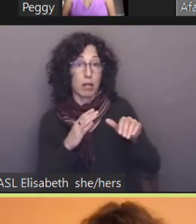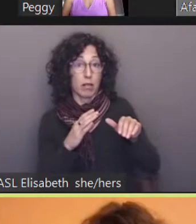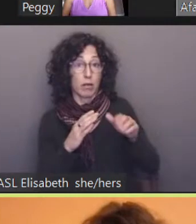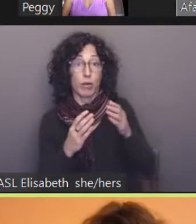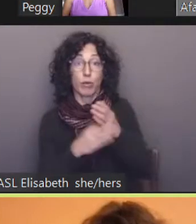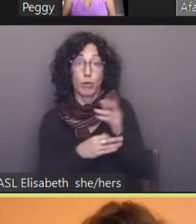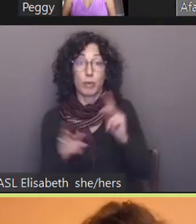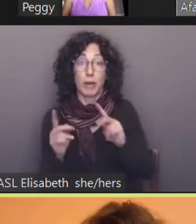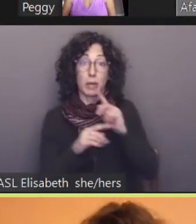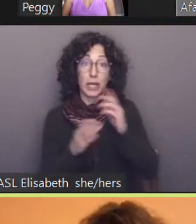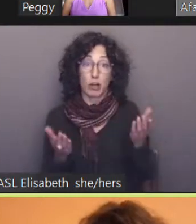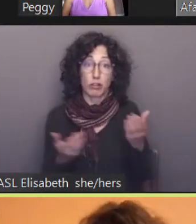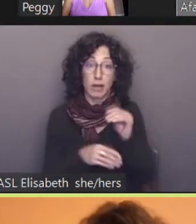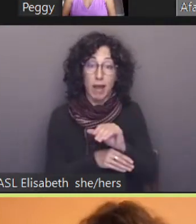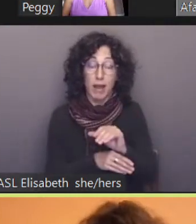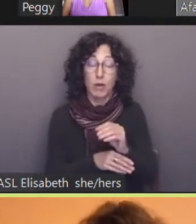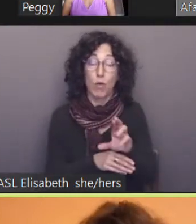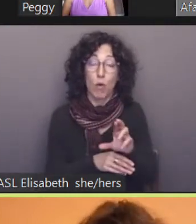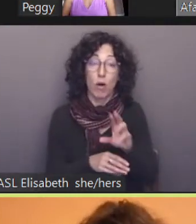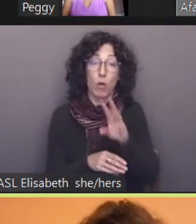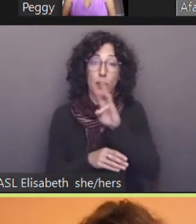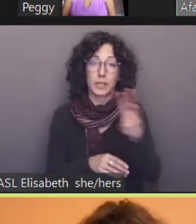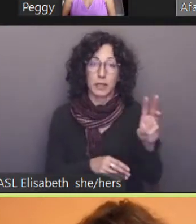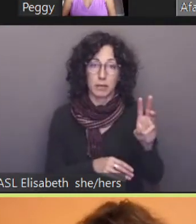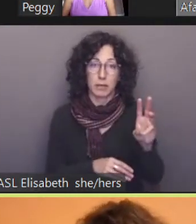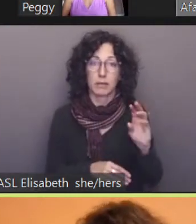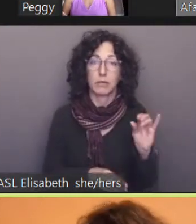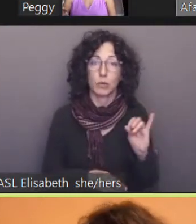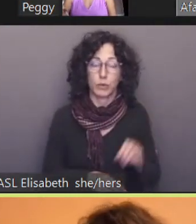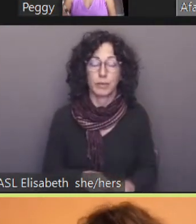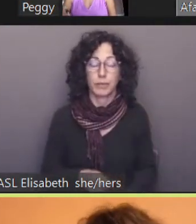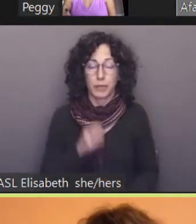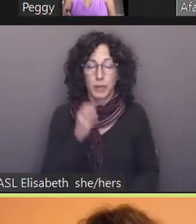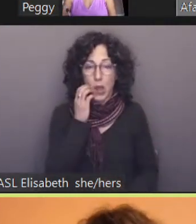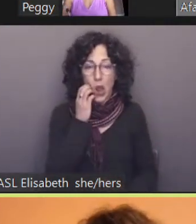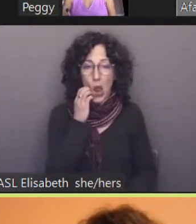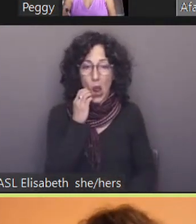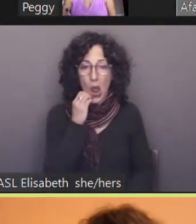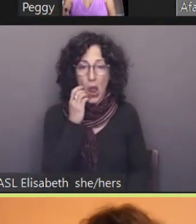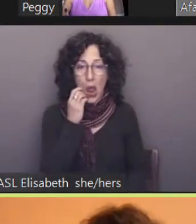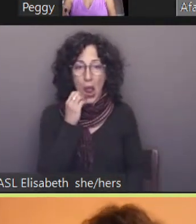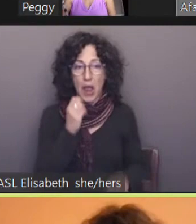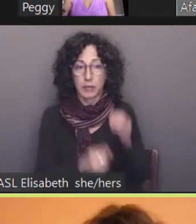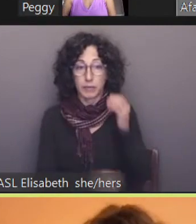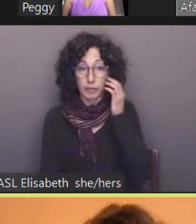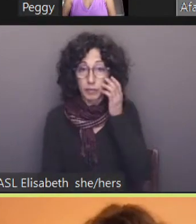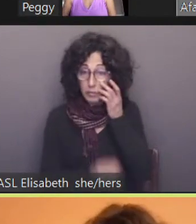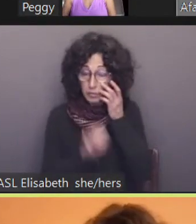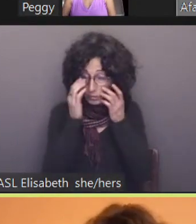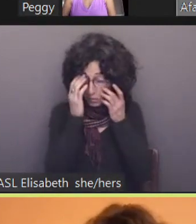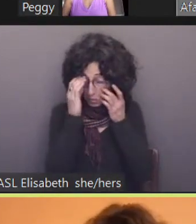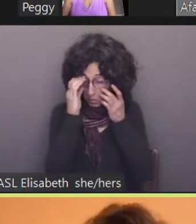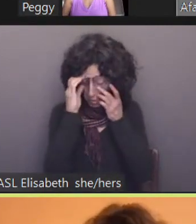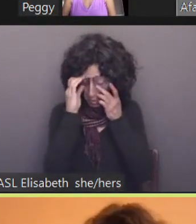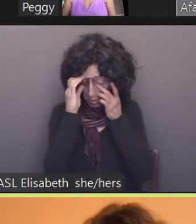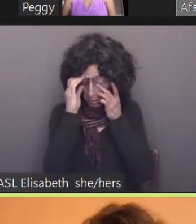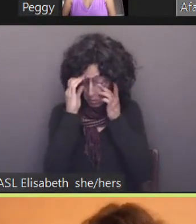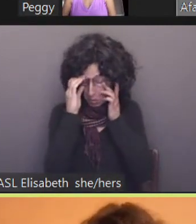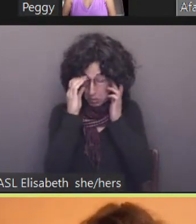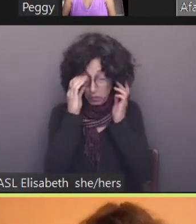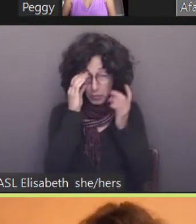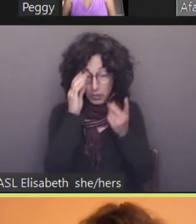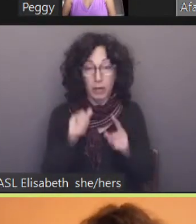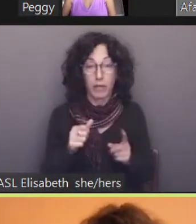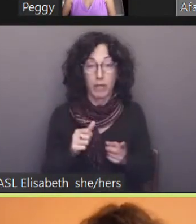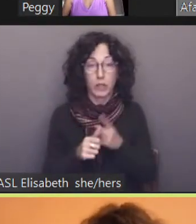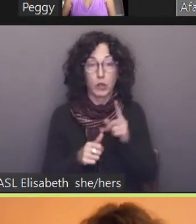the appropriate websites that have all of the right information. So for our first question, it is for Dr.